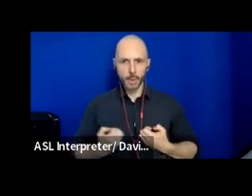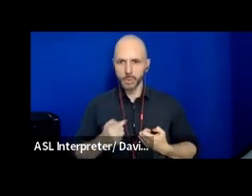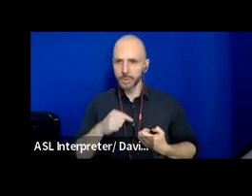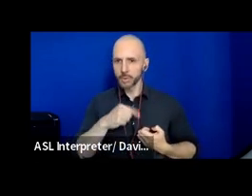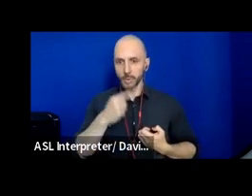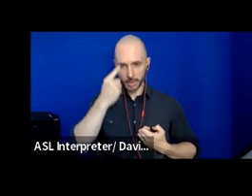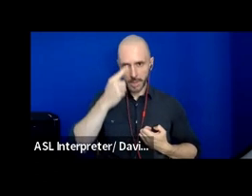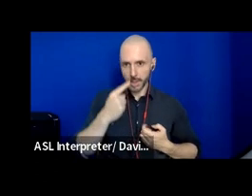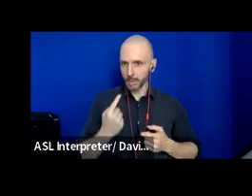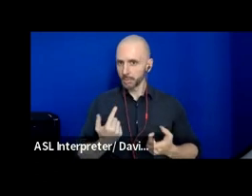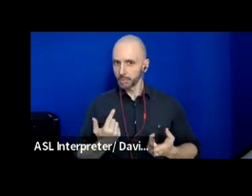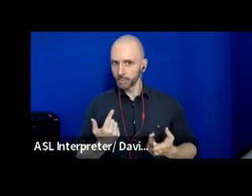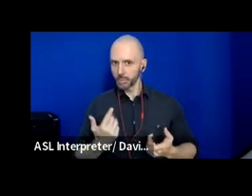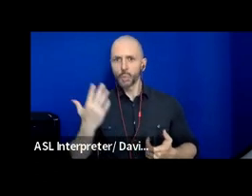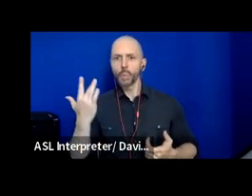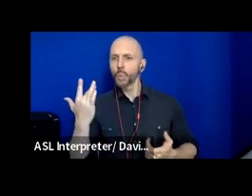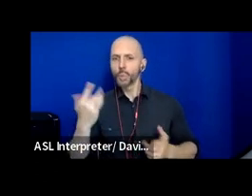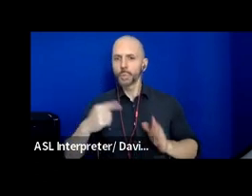thoughts.